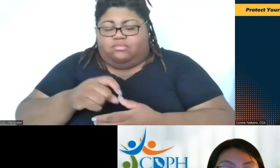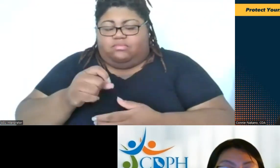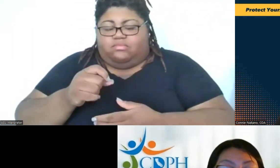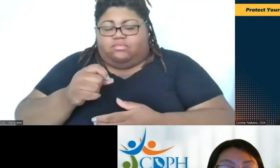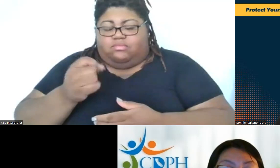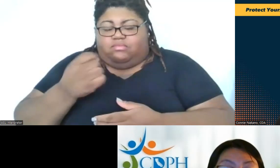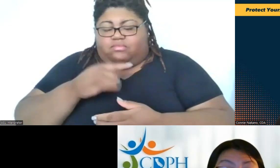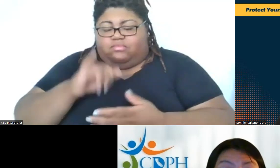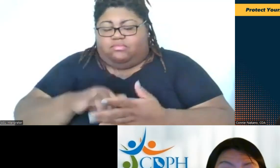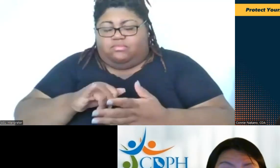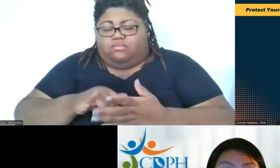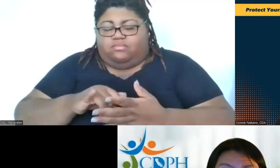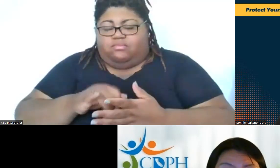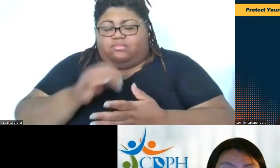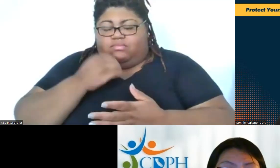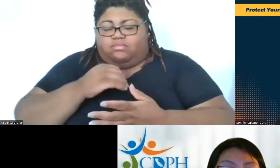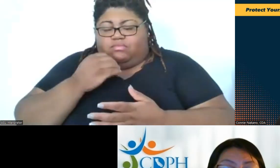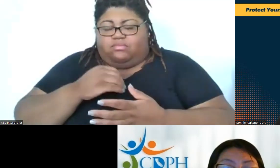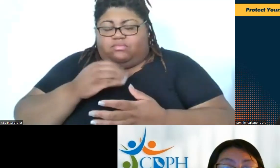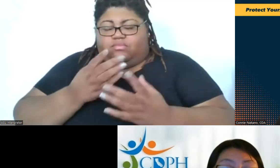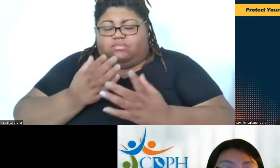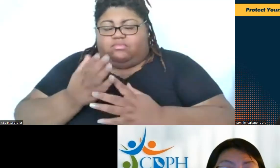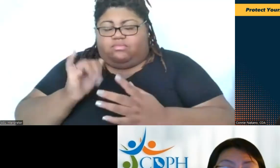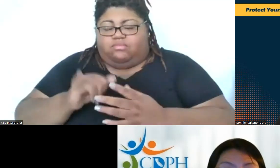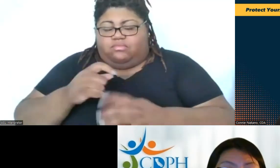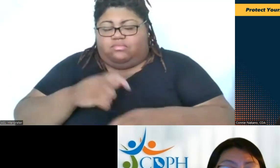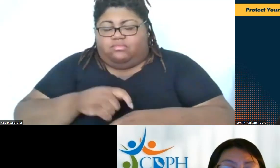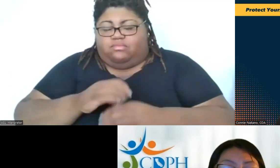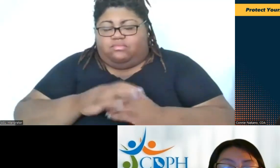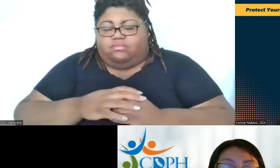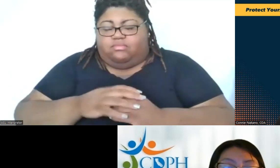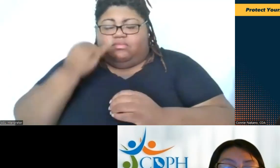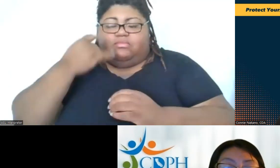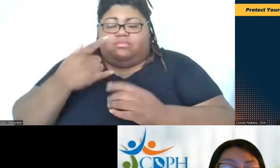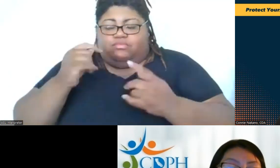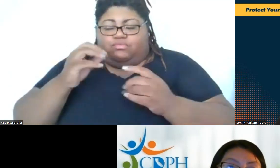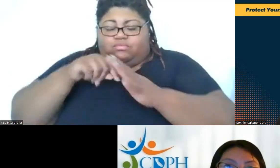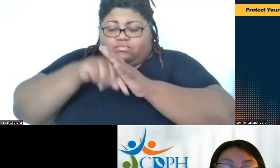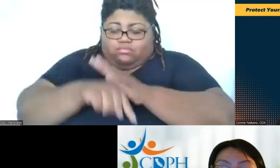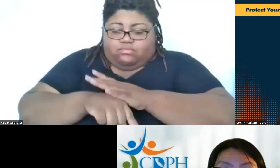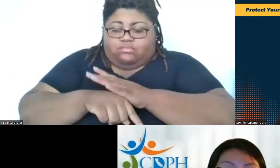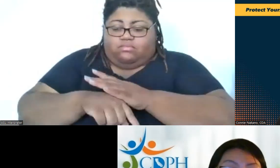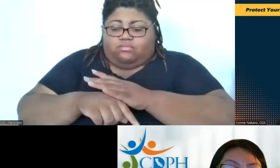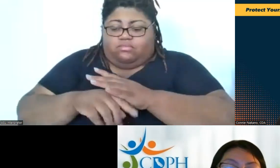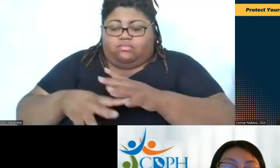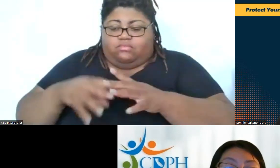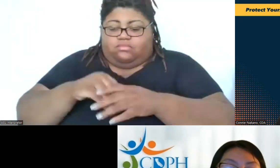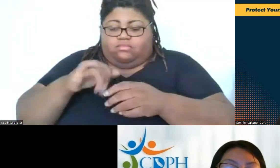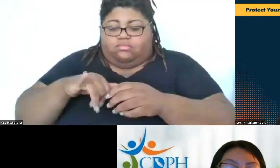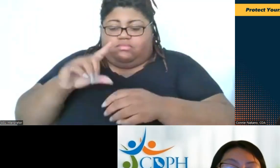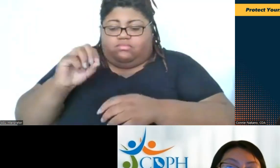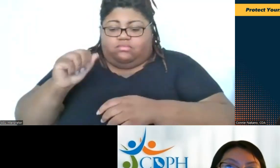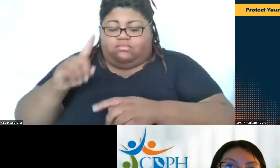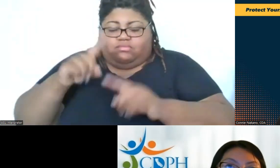action is to decrease the viral load. So if you're too far in, the viral load either won't be impacted